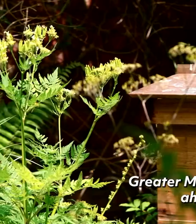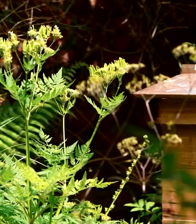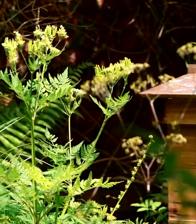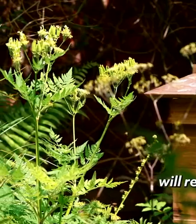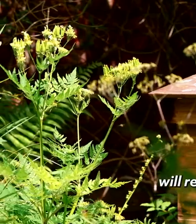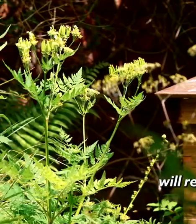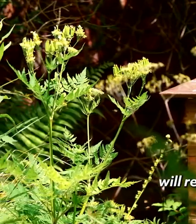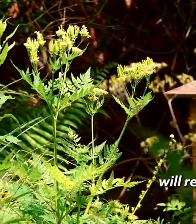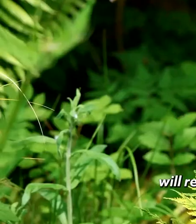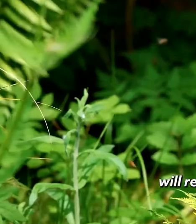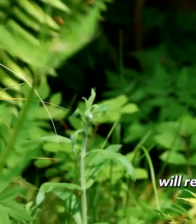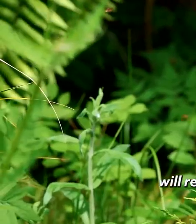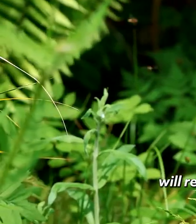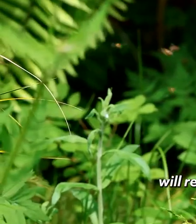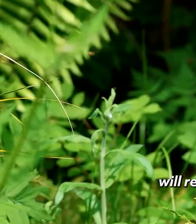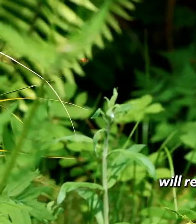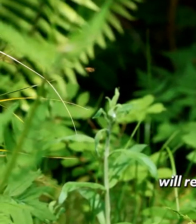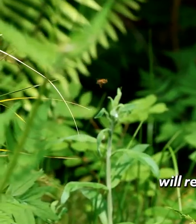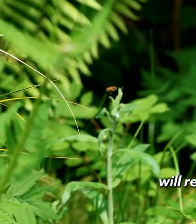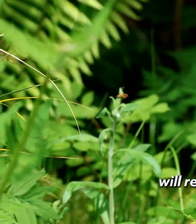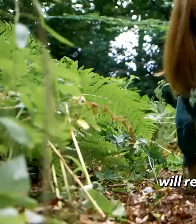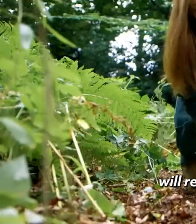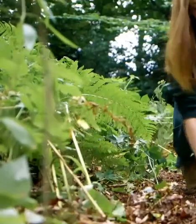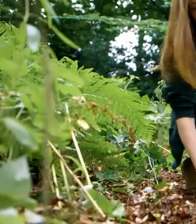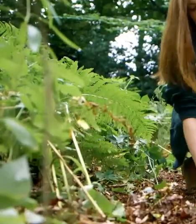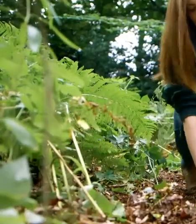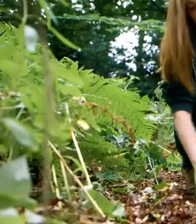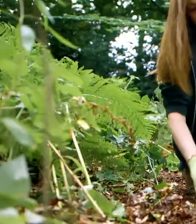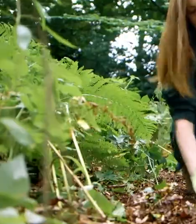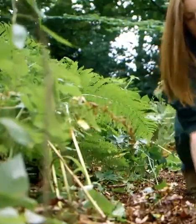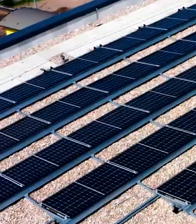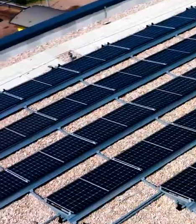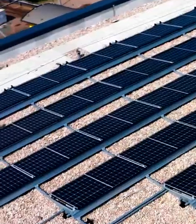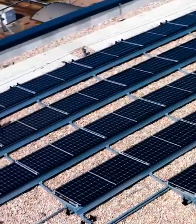UK will require everyone here to play their part.